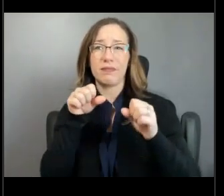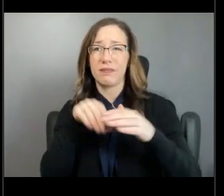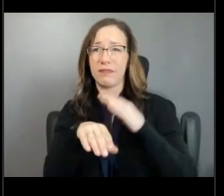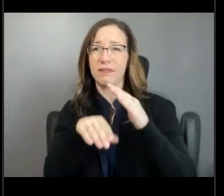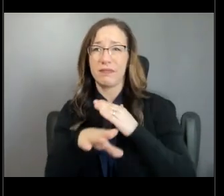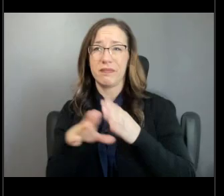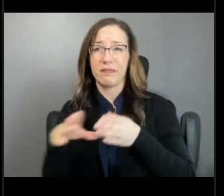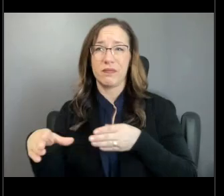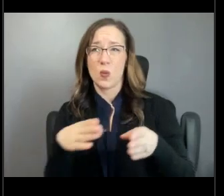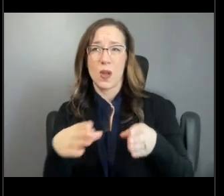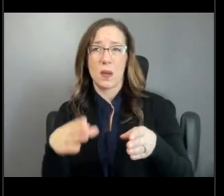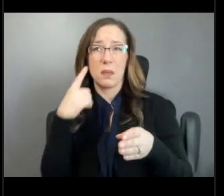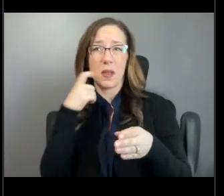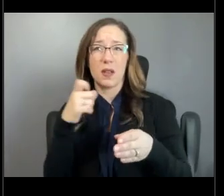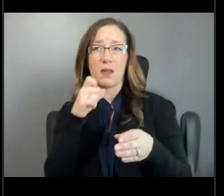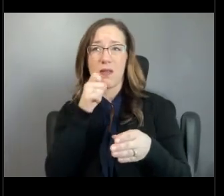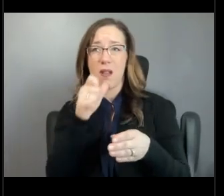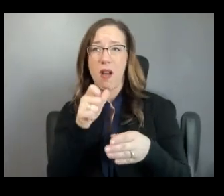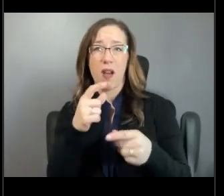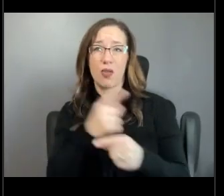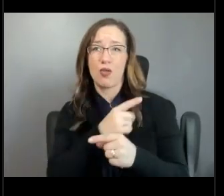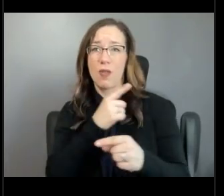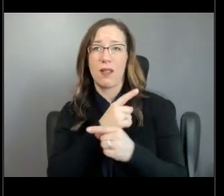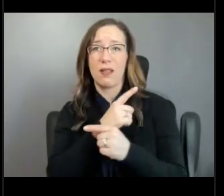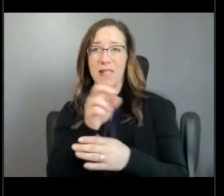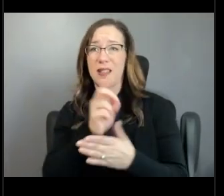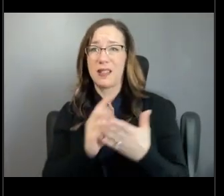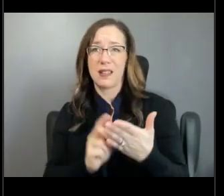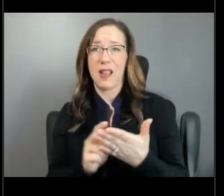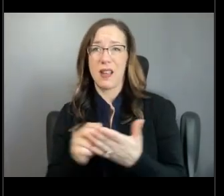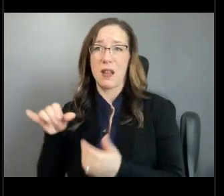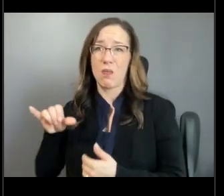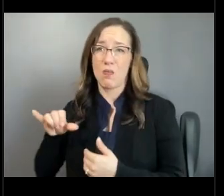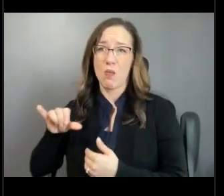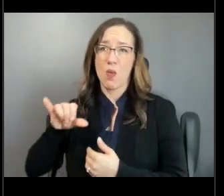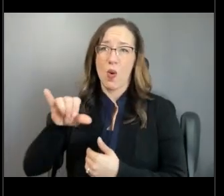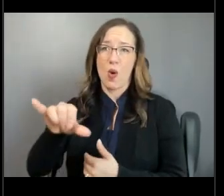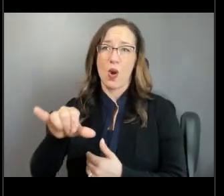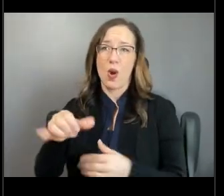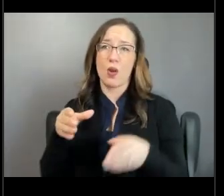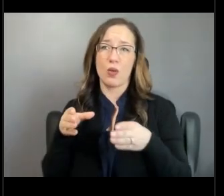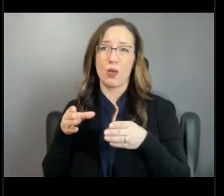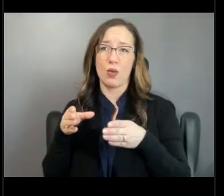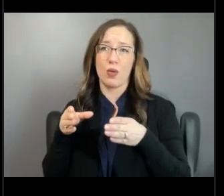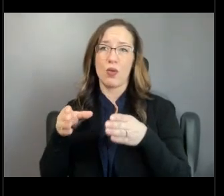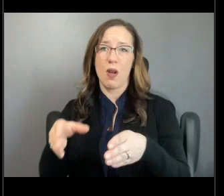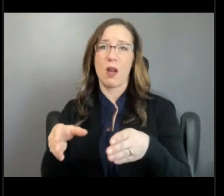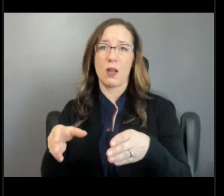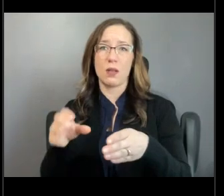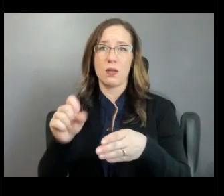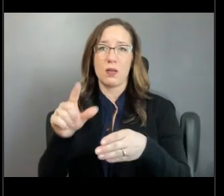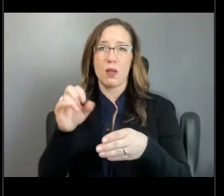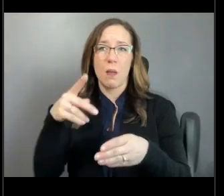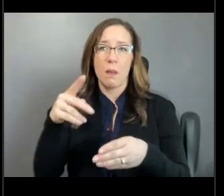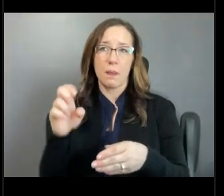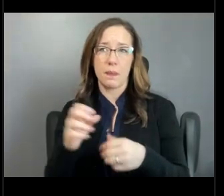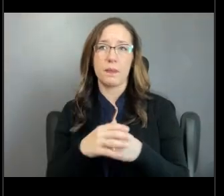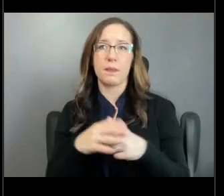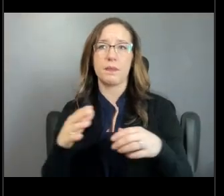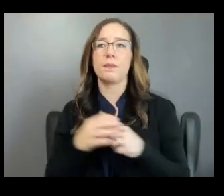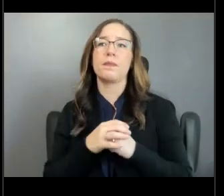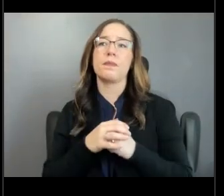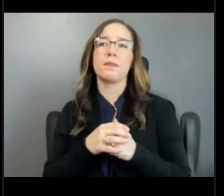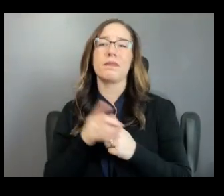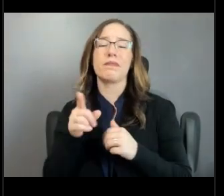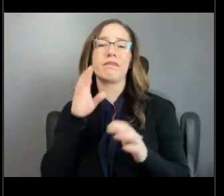inaccessible routes due to incorrectly designed and poured cross slopes. In the image on